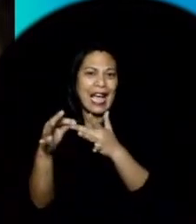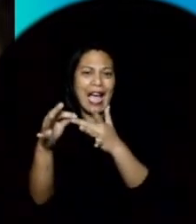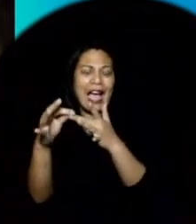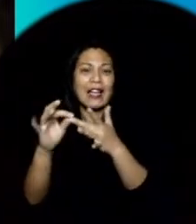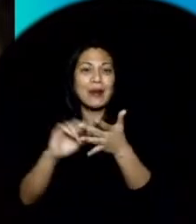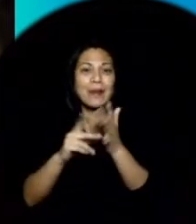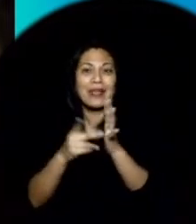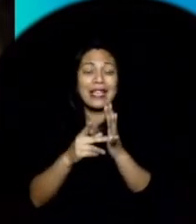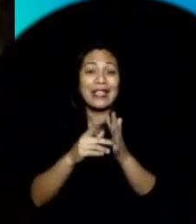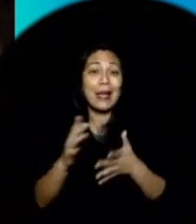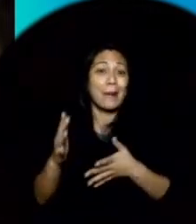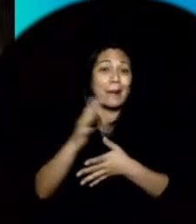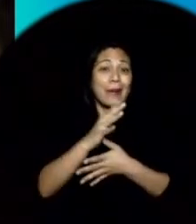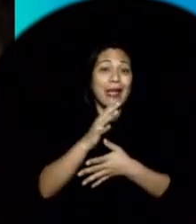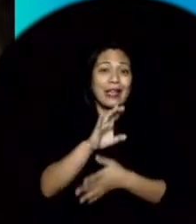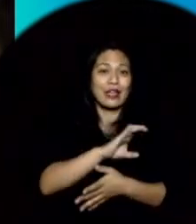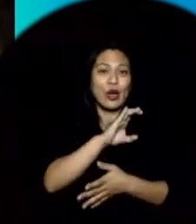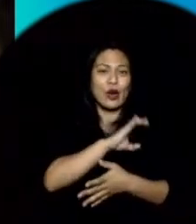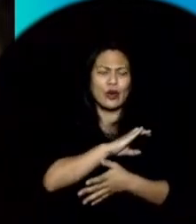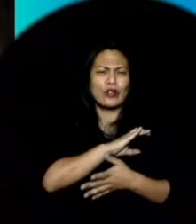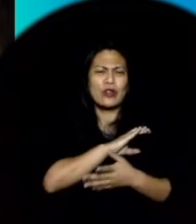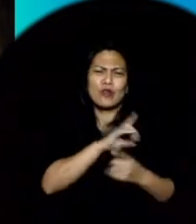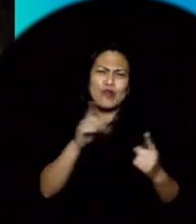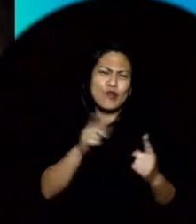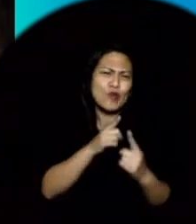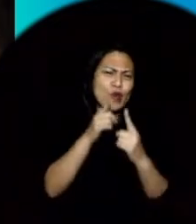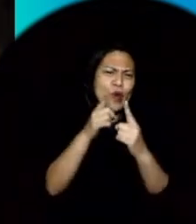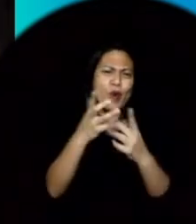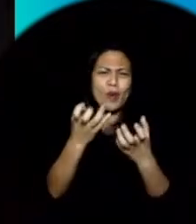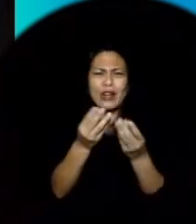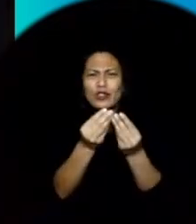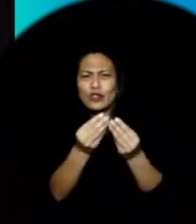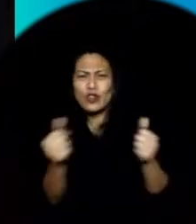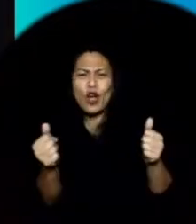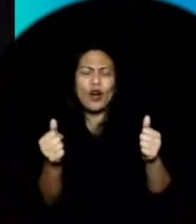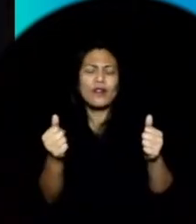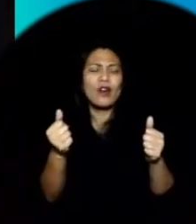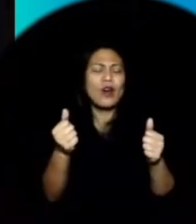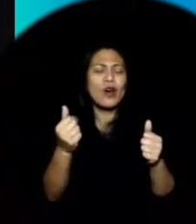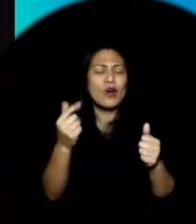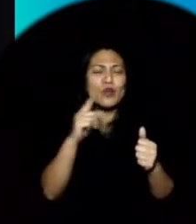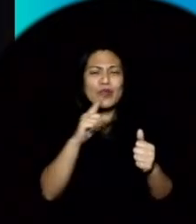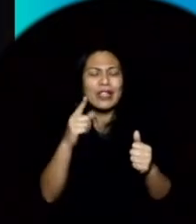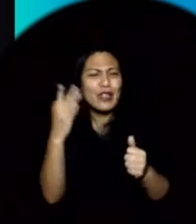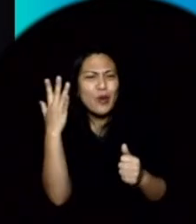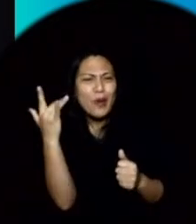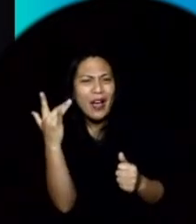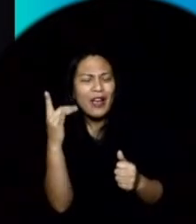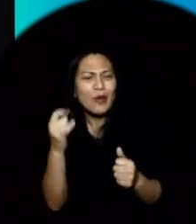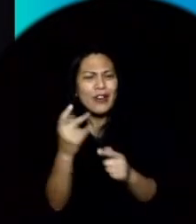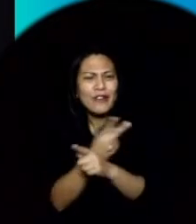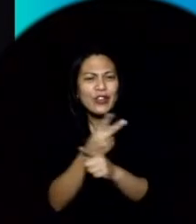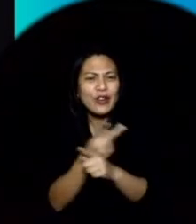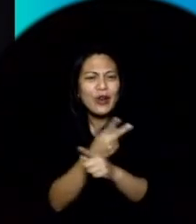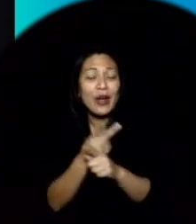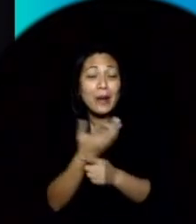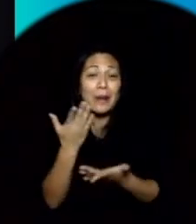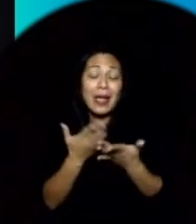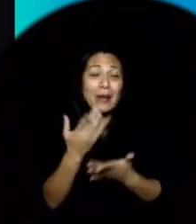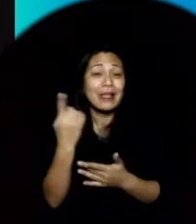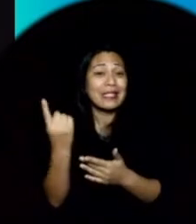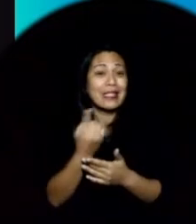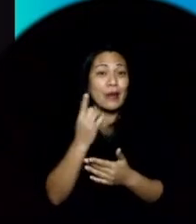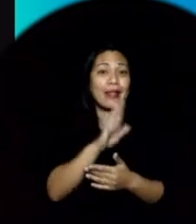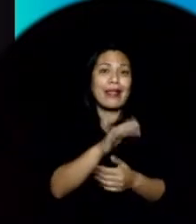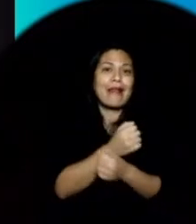that you give them to compel your main character to solve the crime. It could be that they will be blamed, or perhaps someone